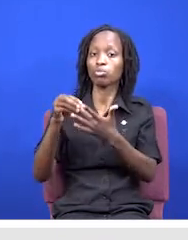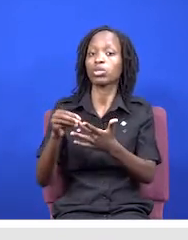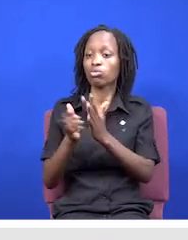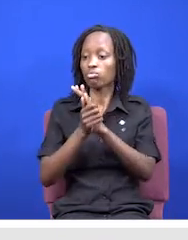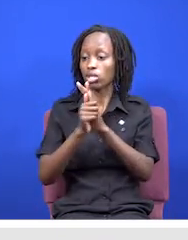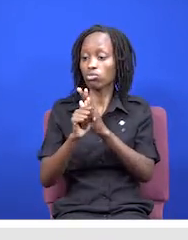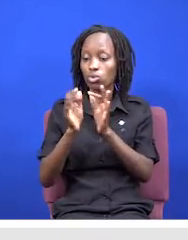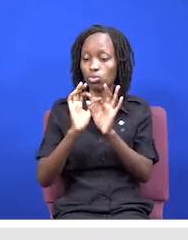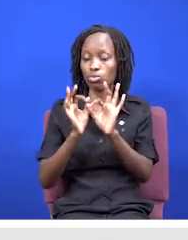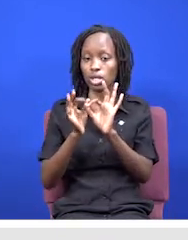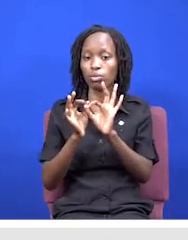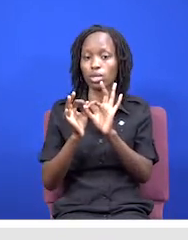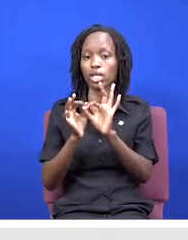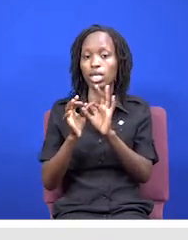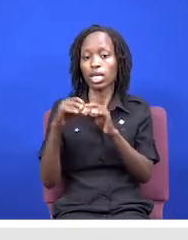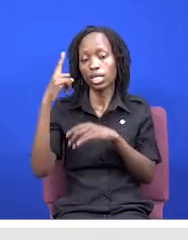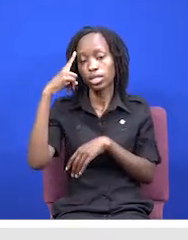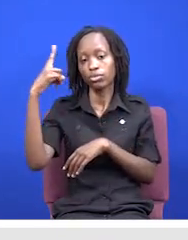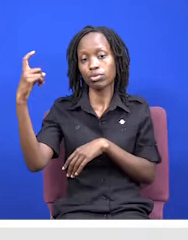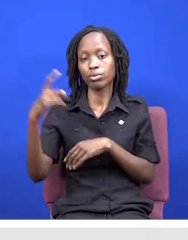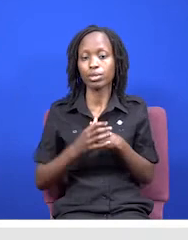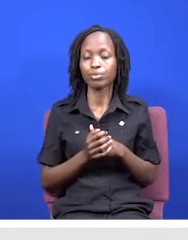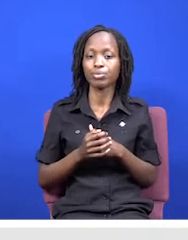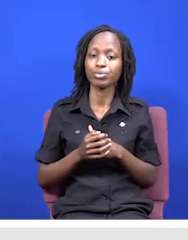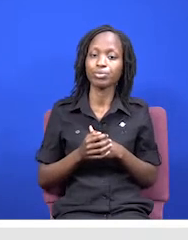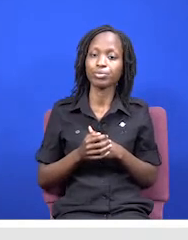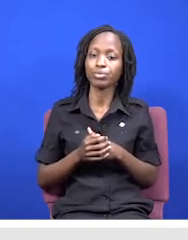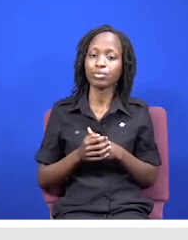special ability to interpret dreams.